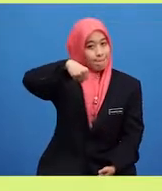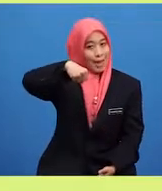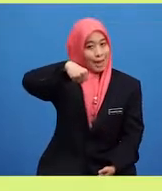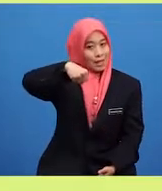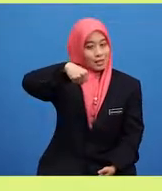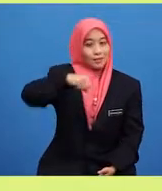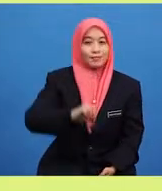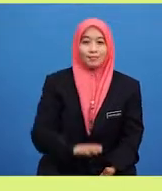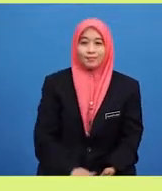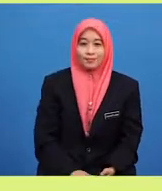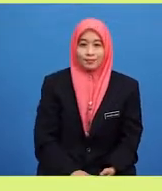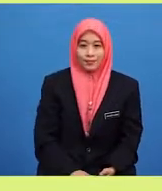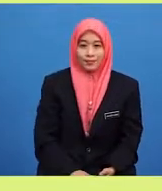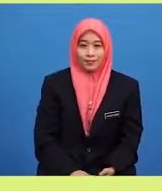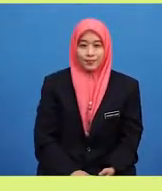Bag.